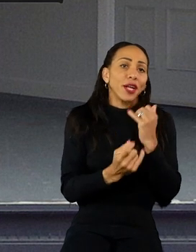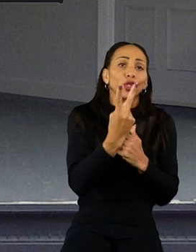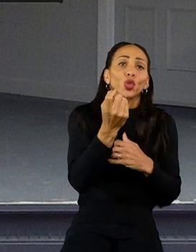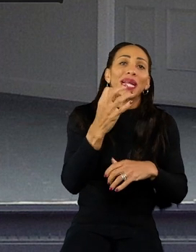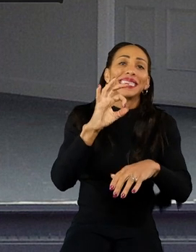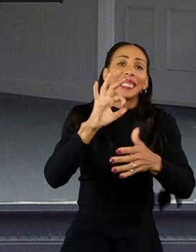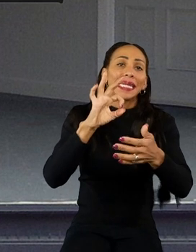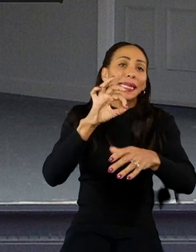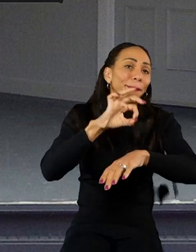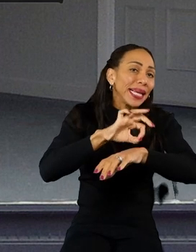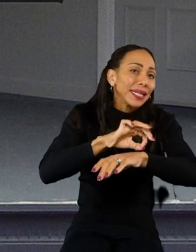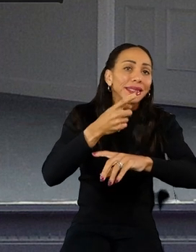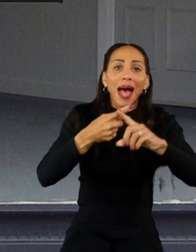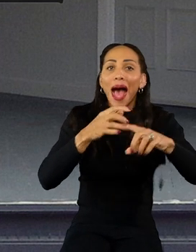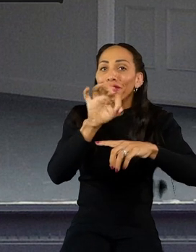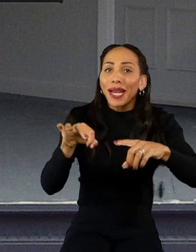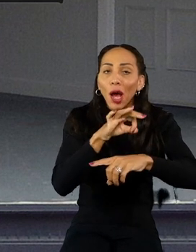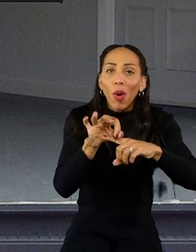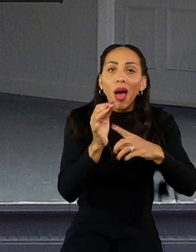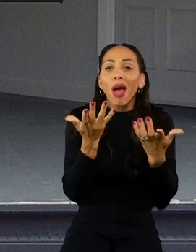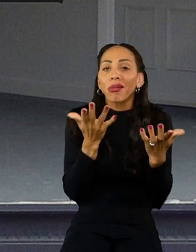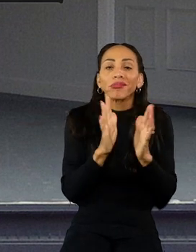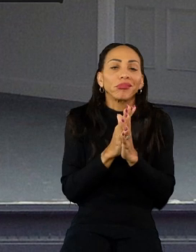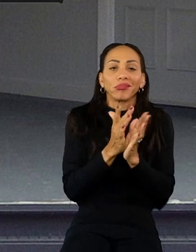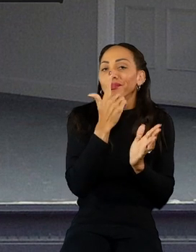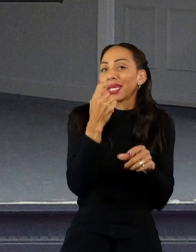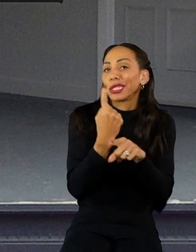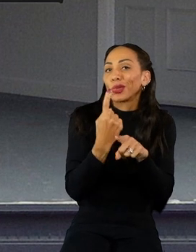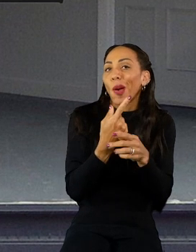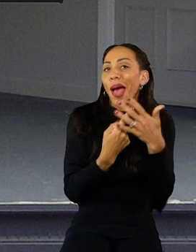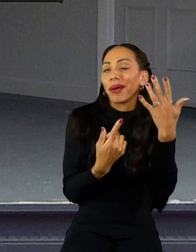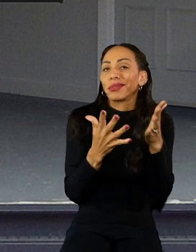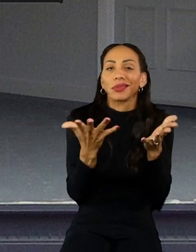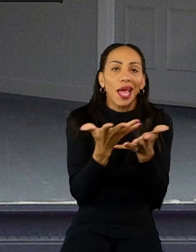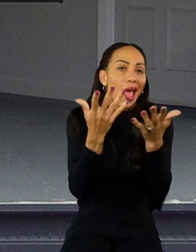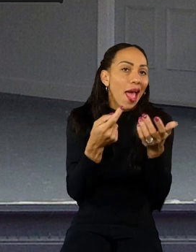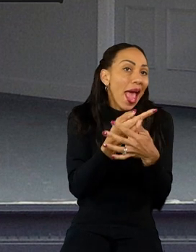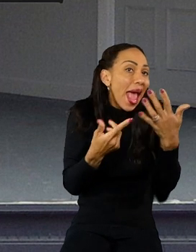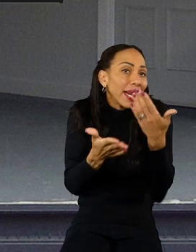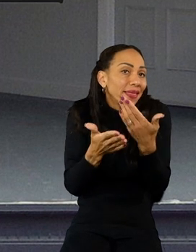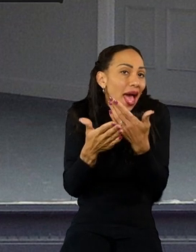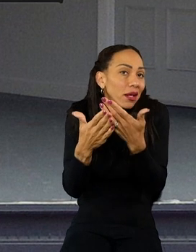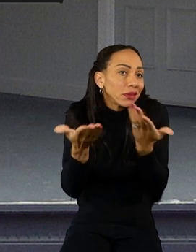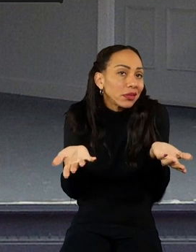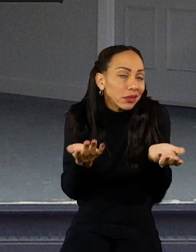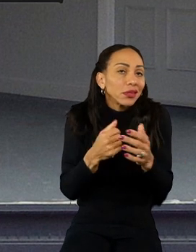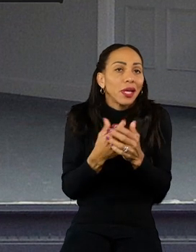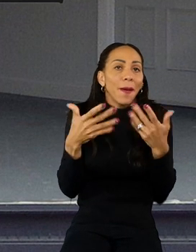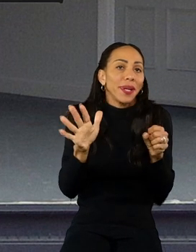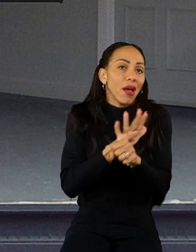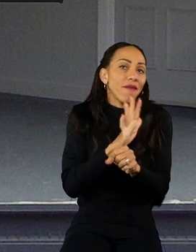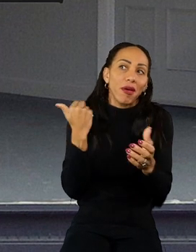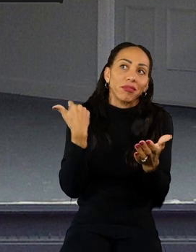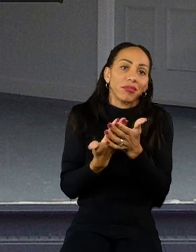and so I just wanted to thought maybe we've got the final sort of 20 minutes, half an hour. We can